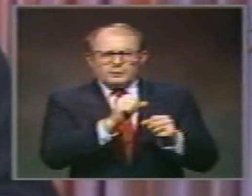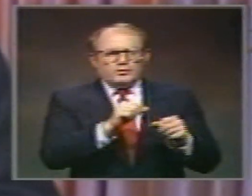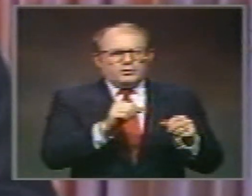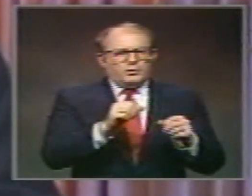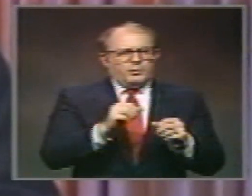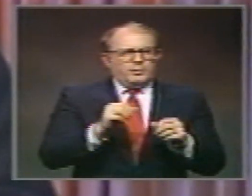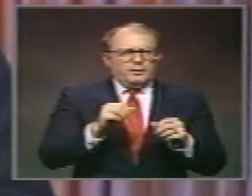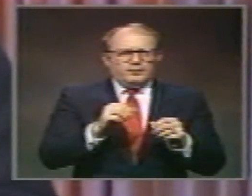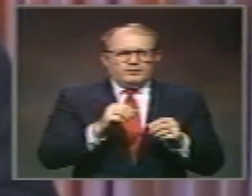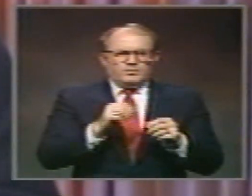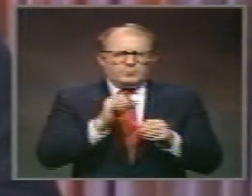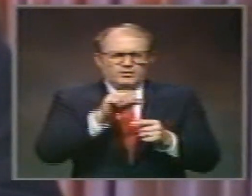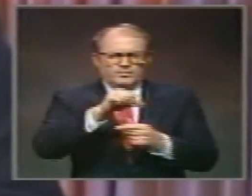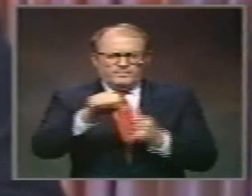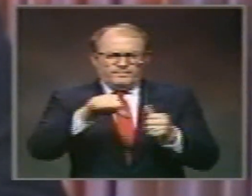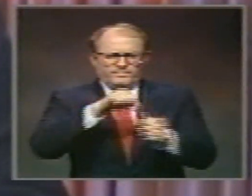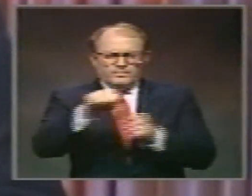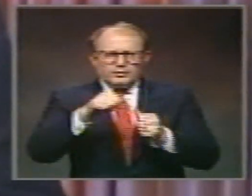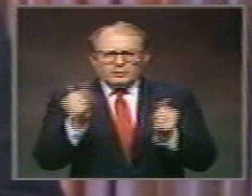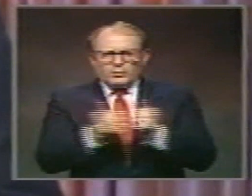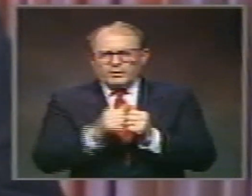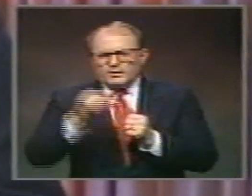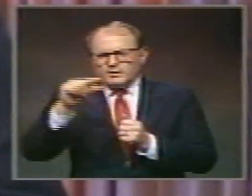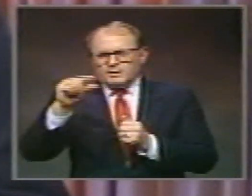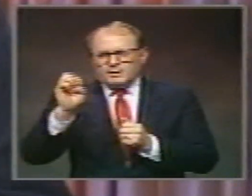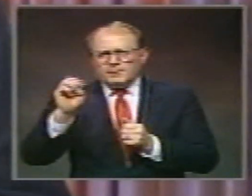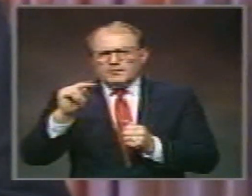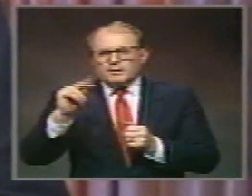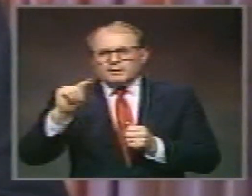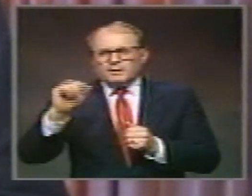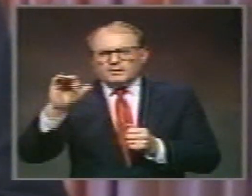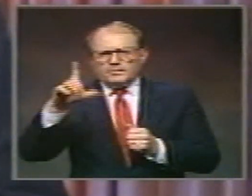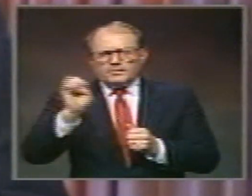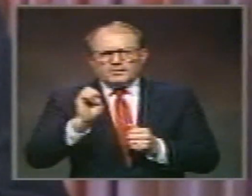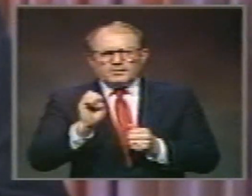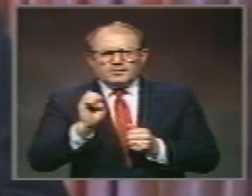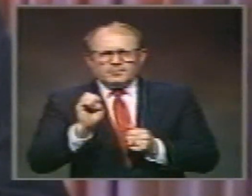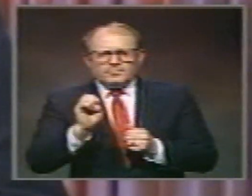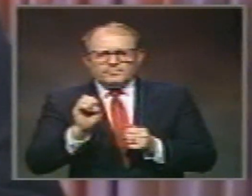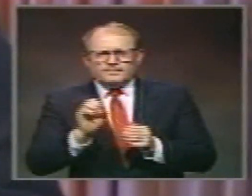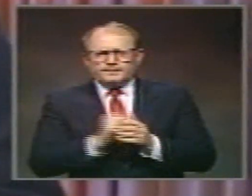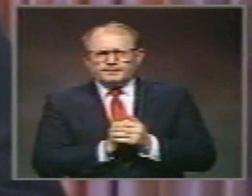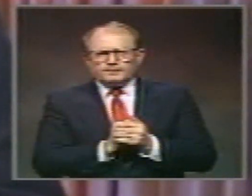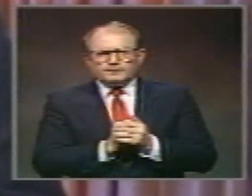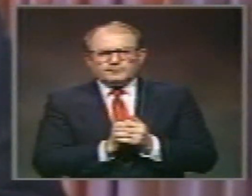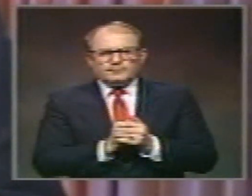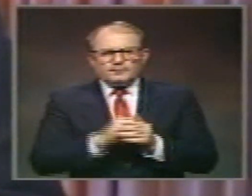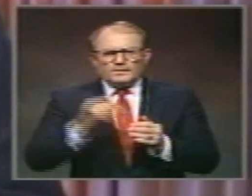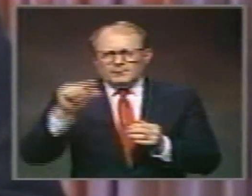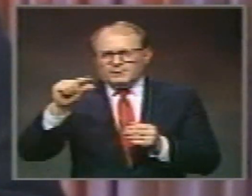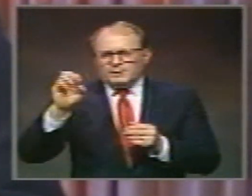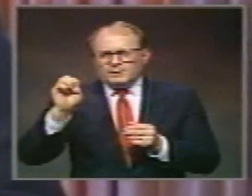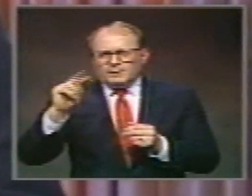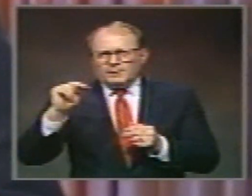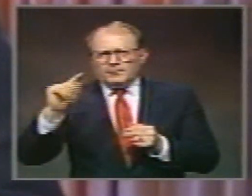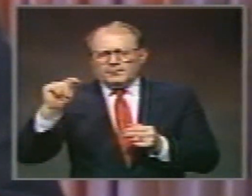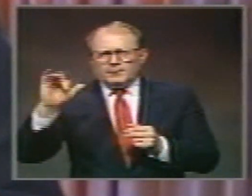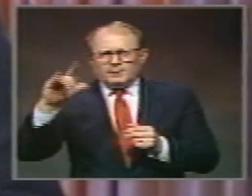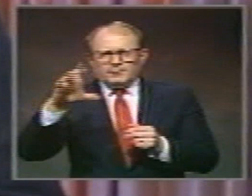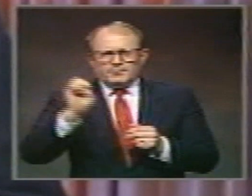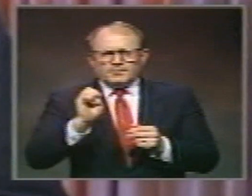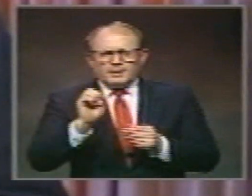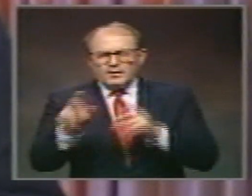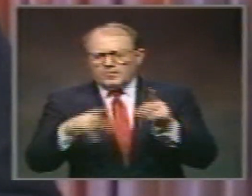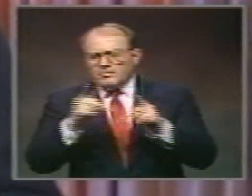a human. They were sometimes called dogs. And hogs were, and they are